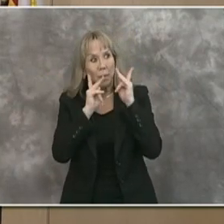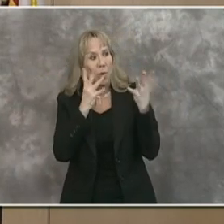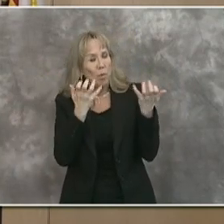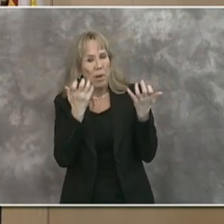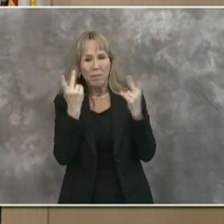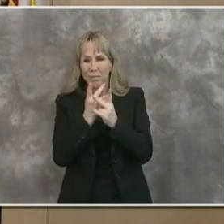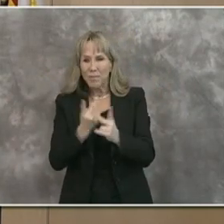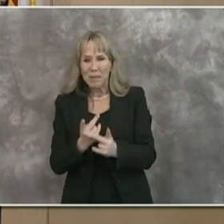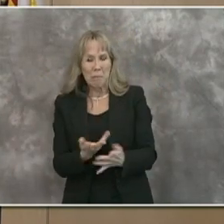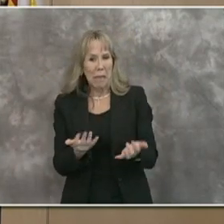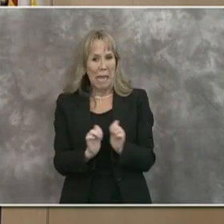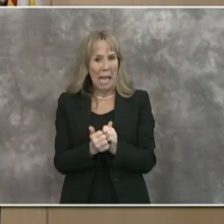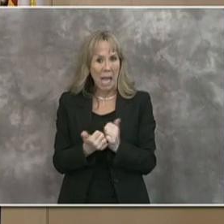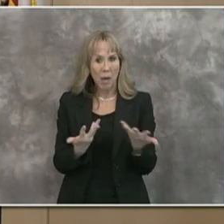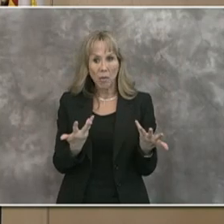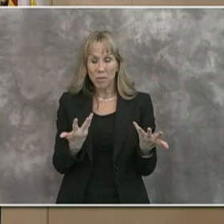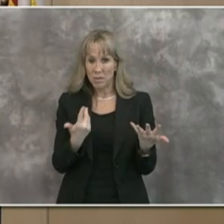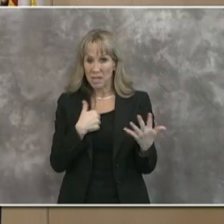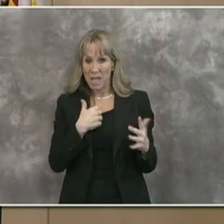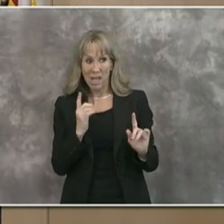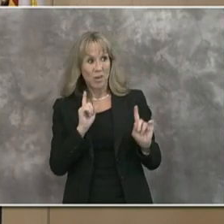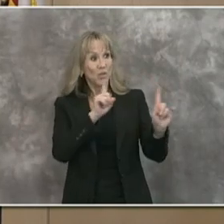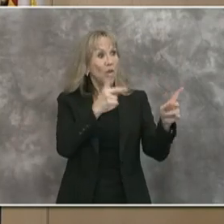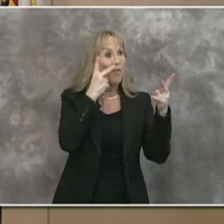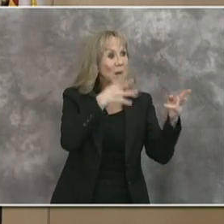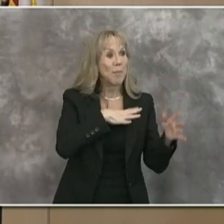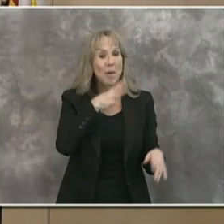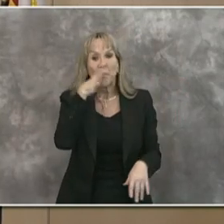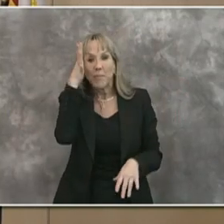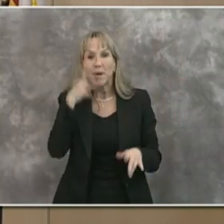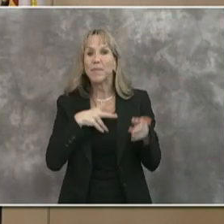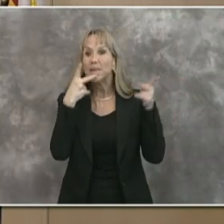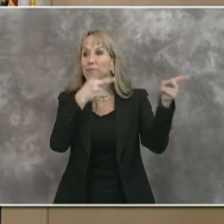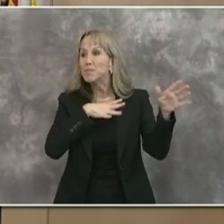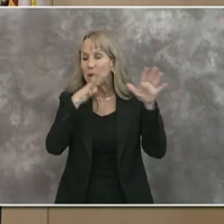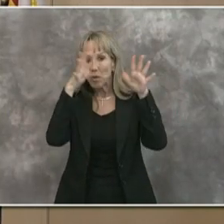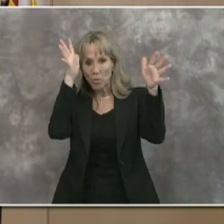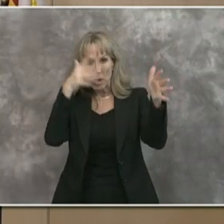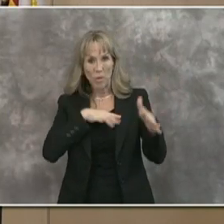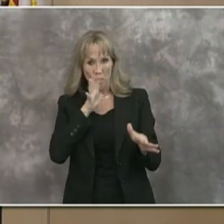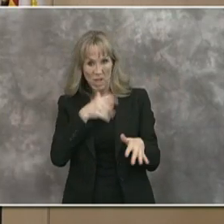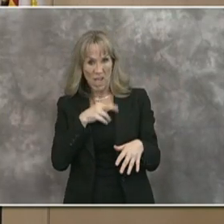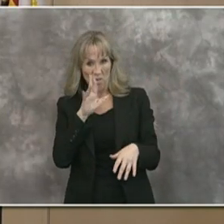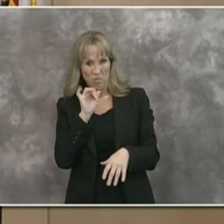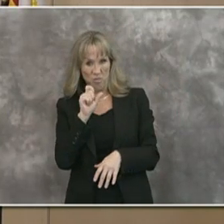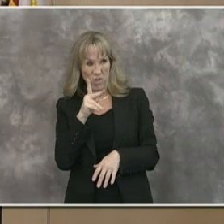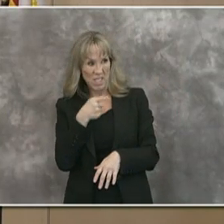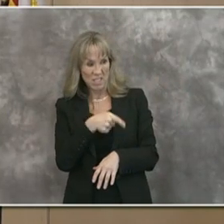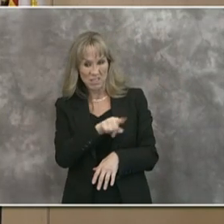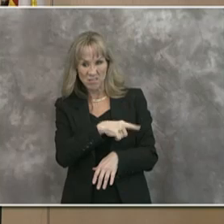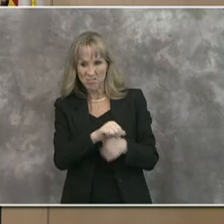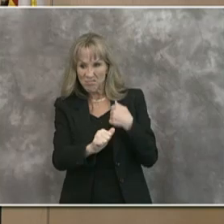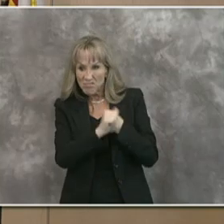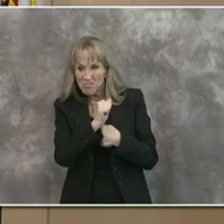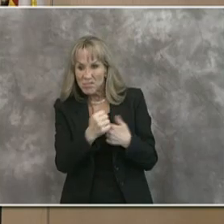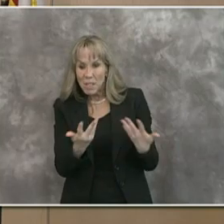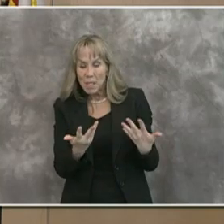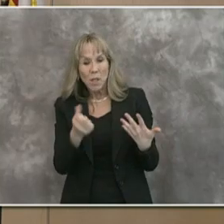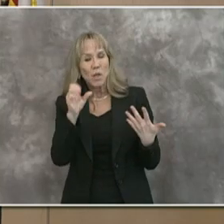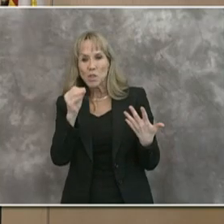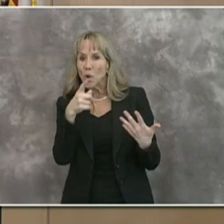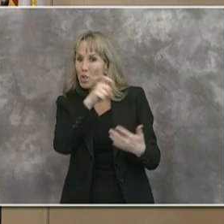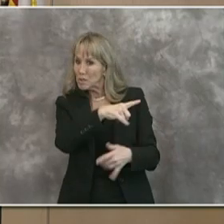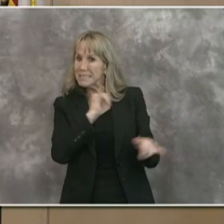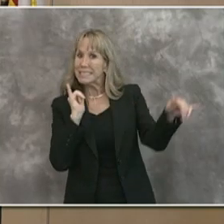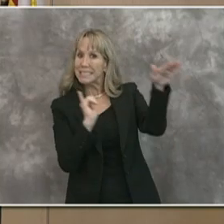figure out if they will endanger a parent or a grandparent. And your answer was that those people should stay